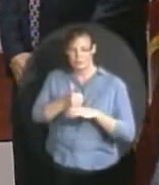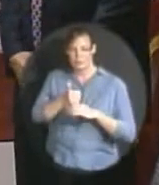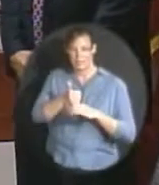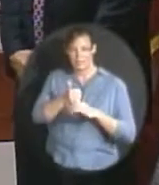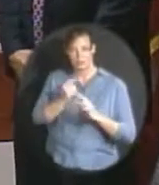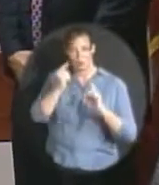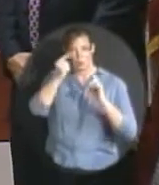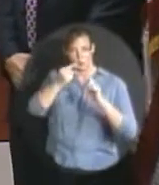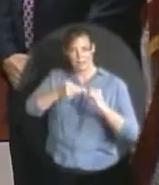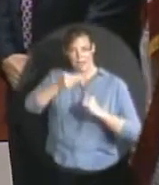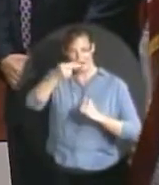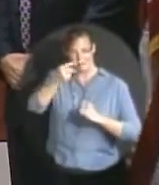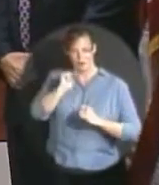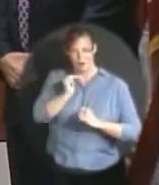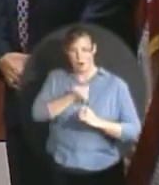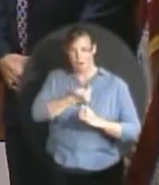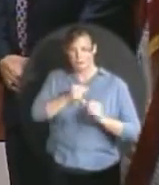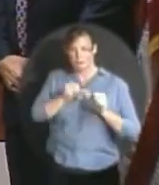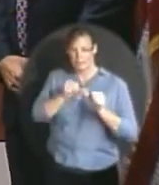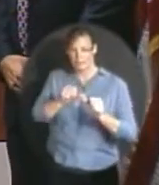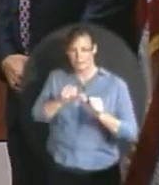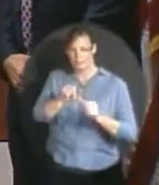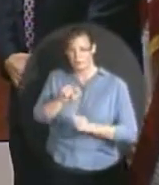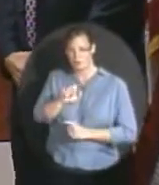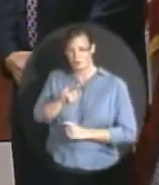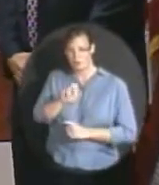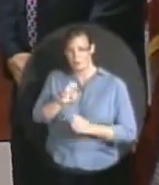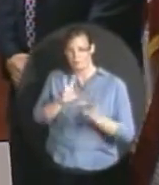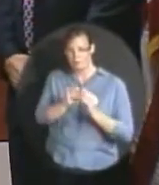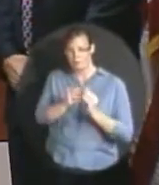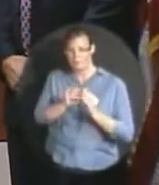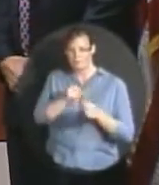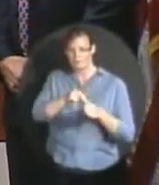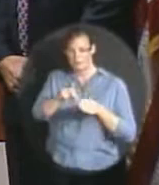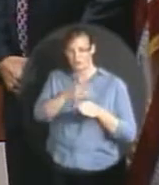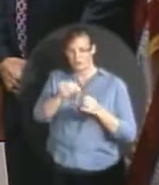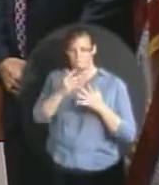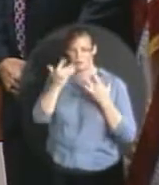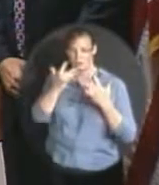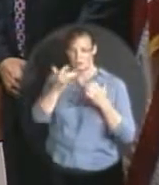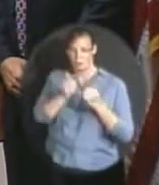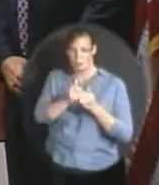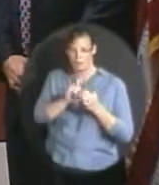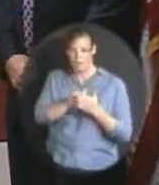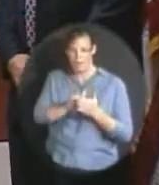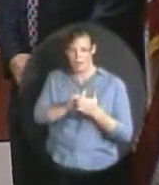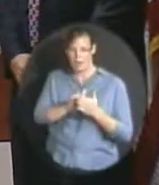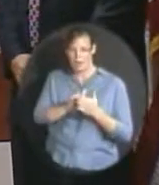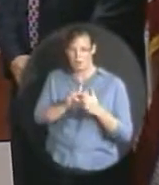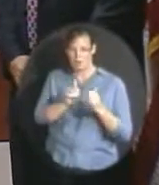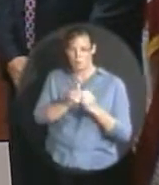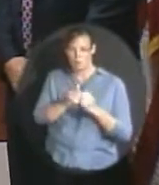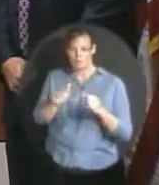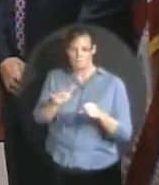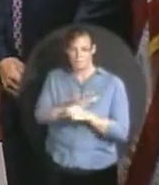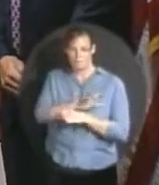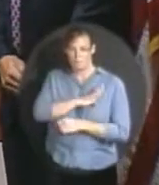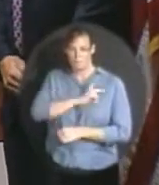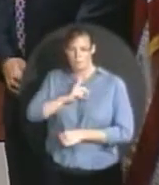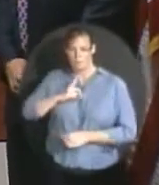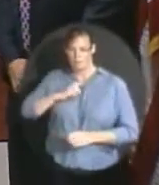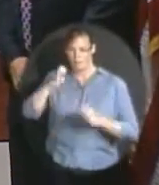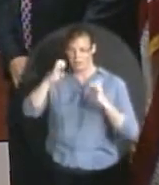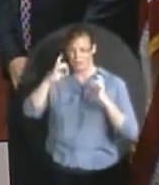for our discourse and kept the tone of our meetings professional and friendly. With that said, on behalf of the entire Board of